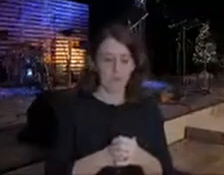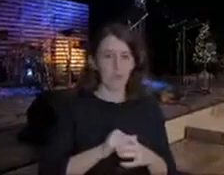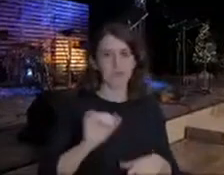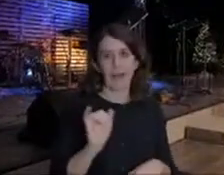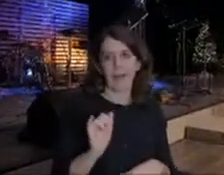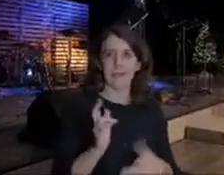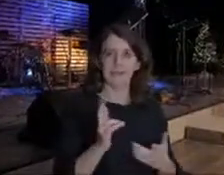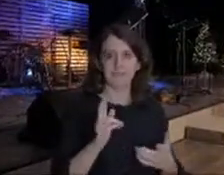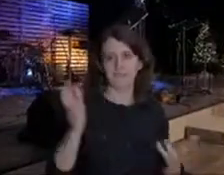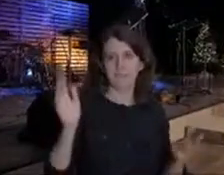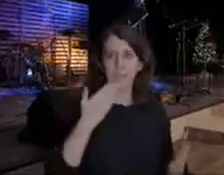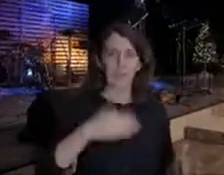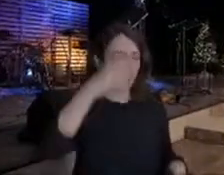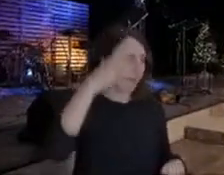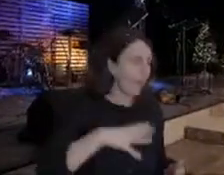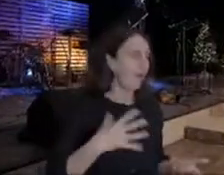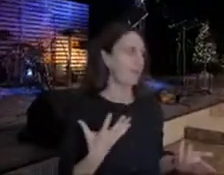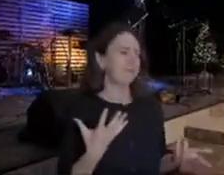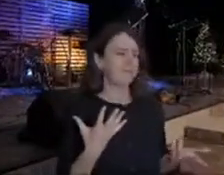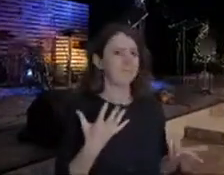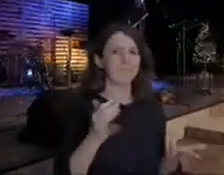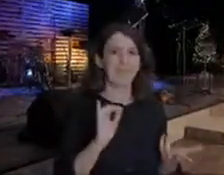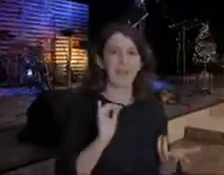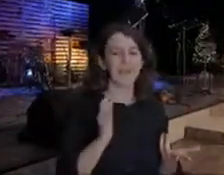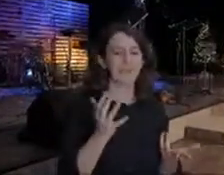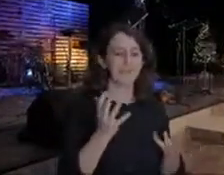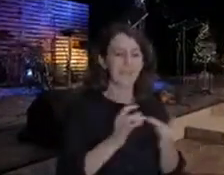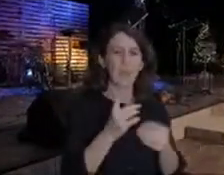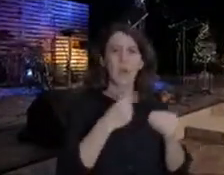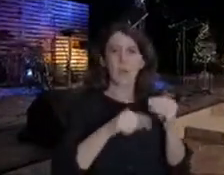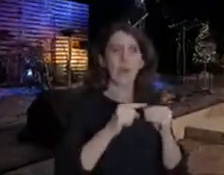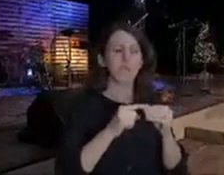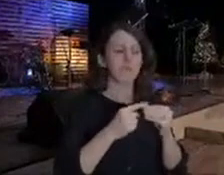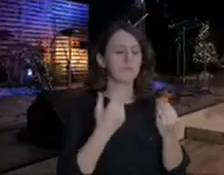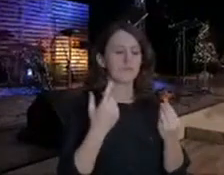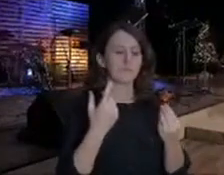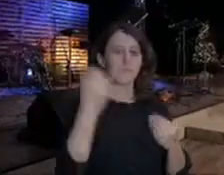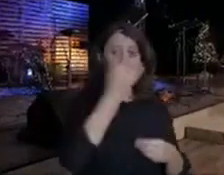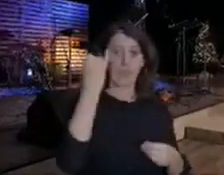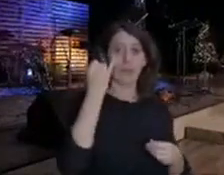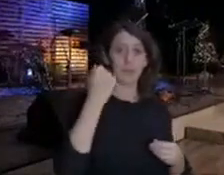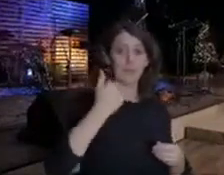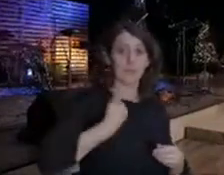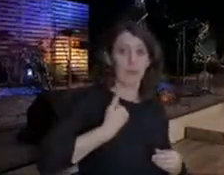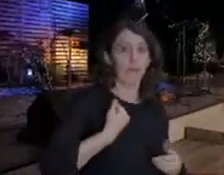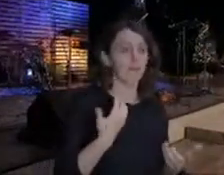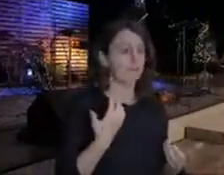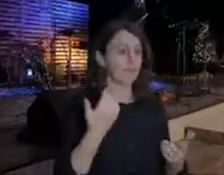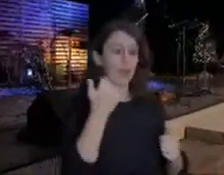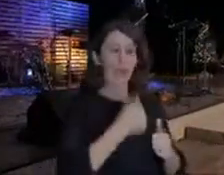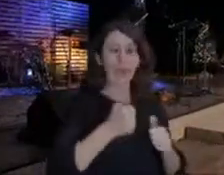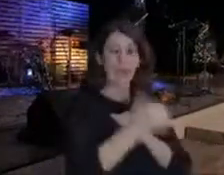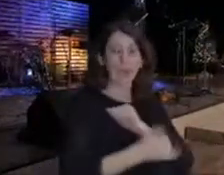classic villain situation, honestly, right? It reminds me of sort of a mob mentality. Everybody in their way, and in this case, every